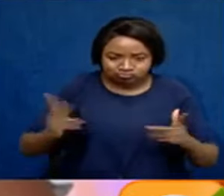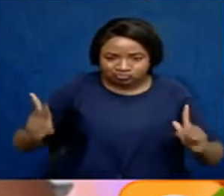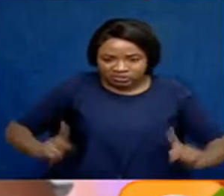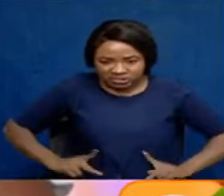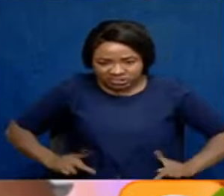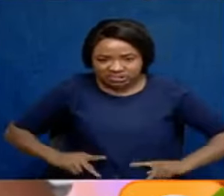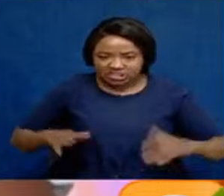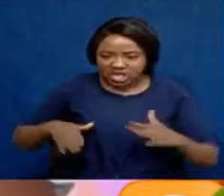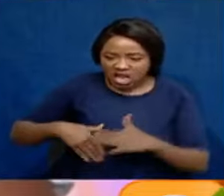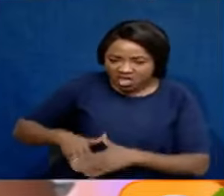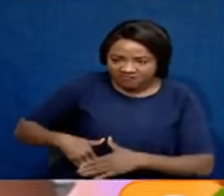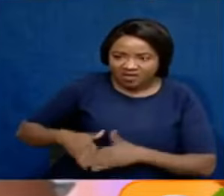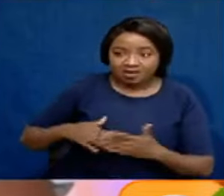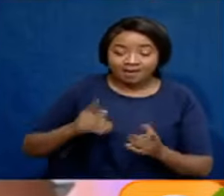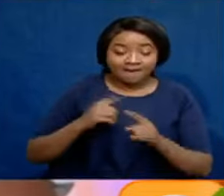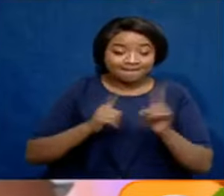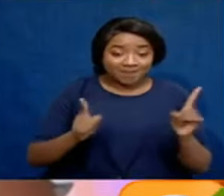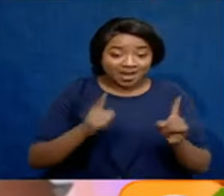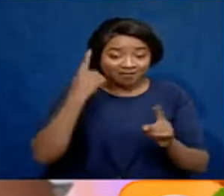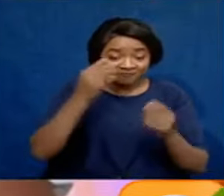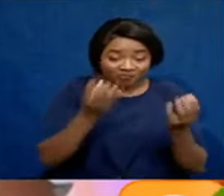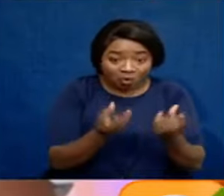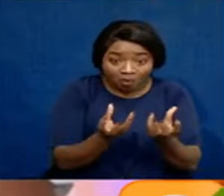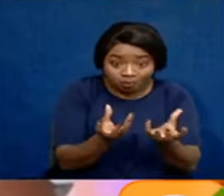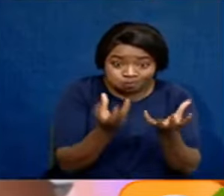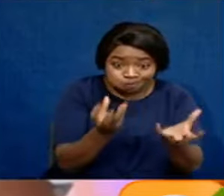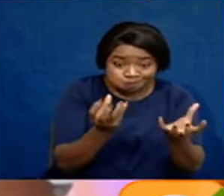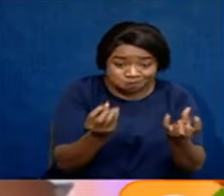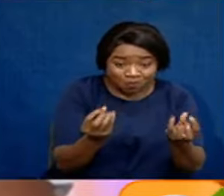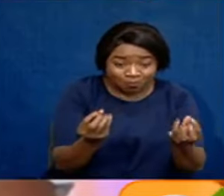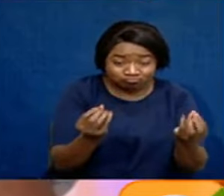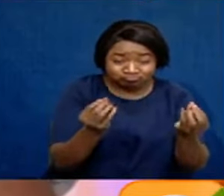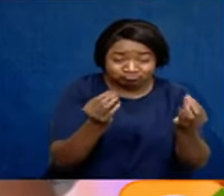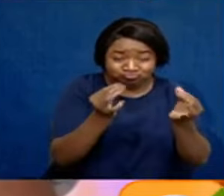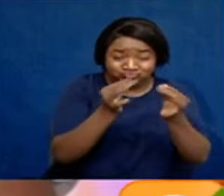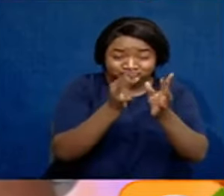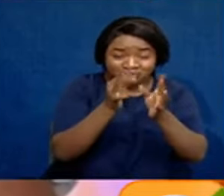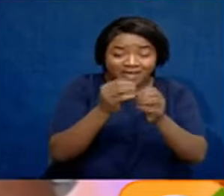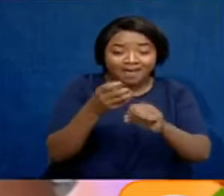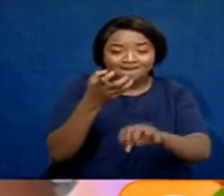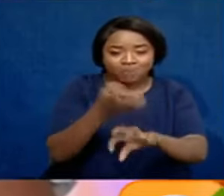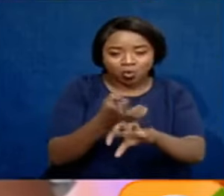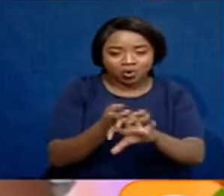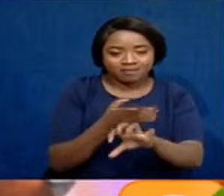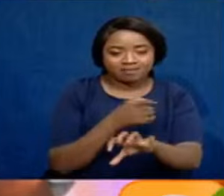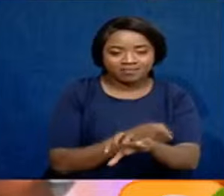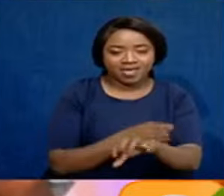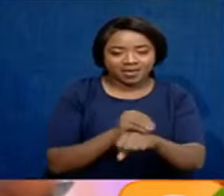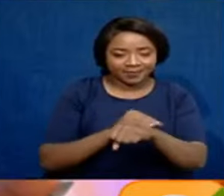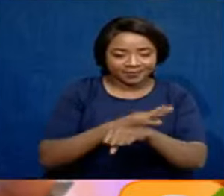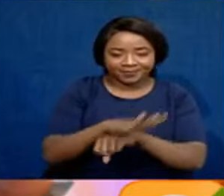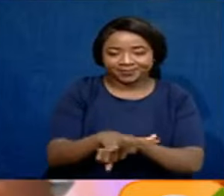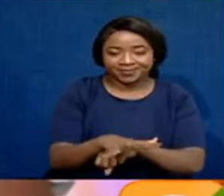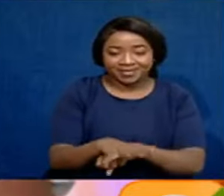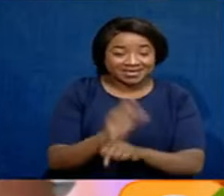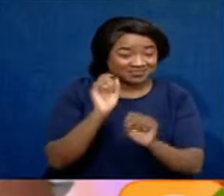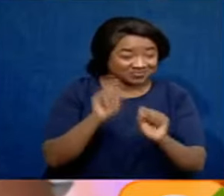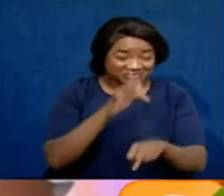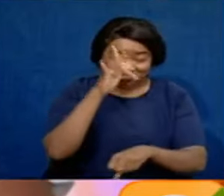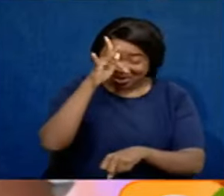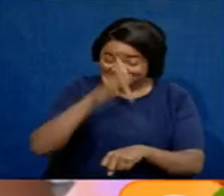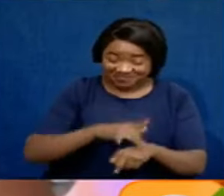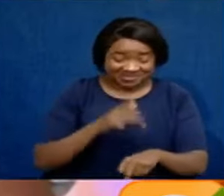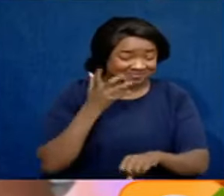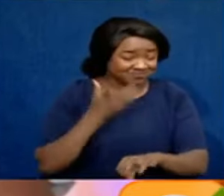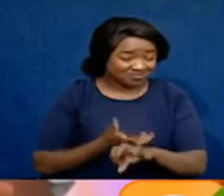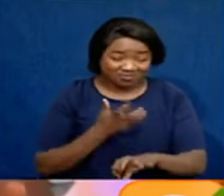the prostate, it moves to bone, and it causes very debilitating bone pain. It sometimes will cause collapse of bones of the vertebrae, and